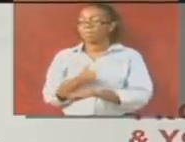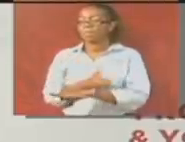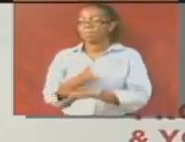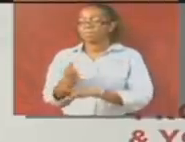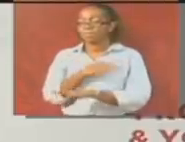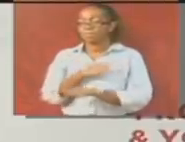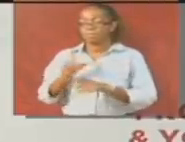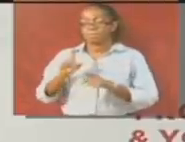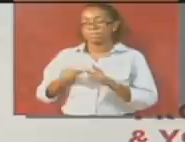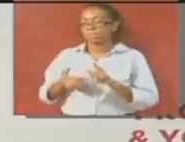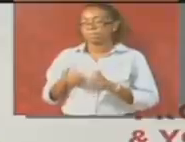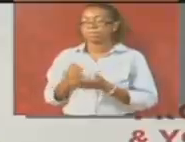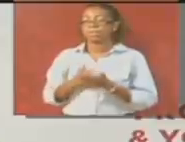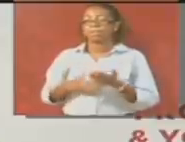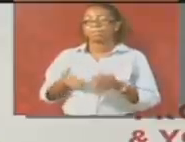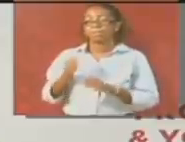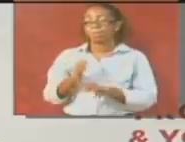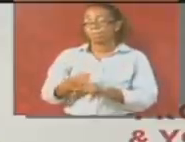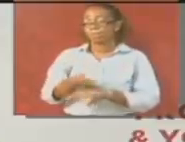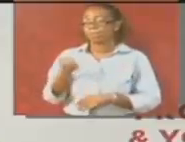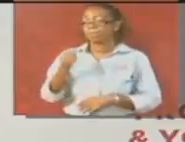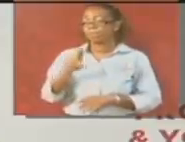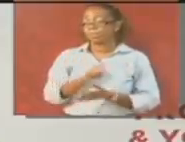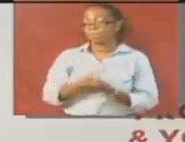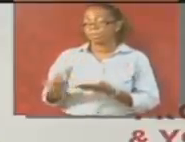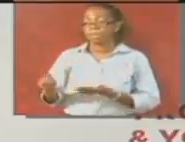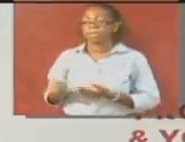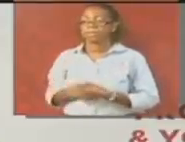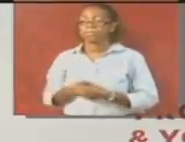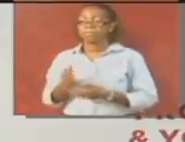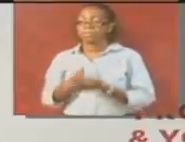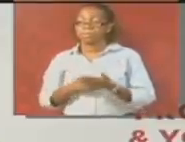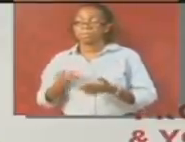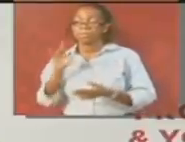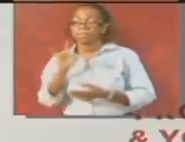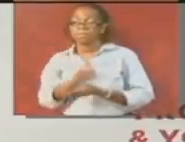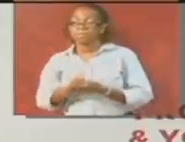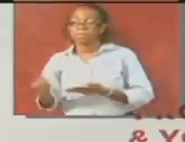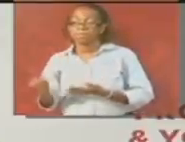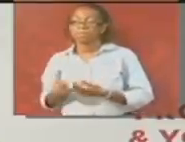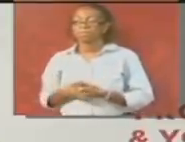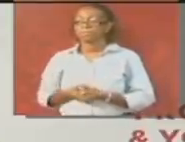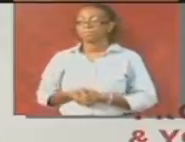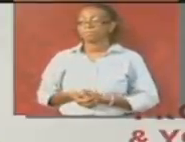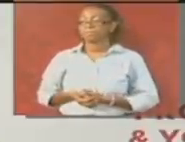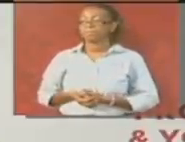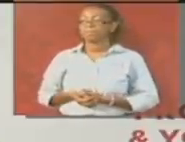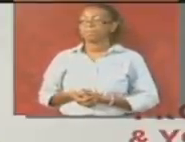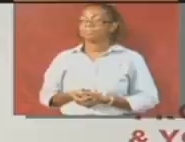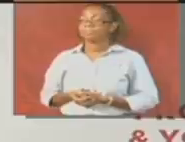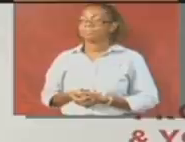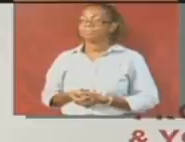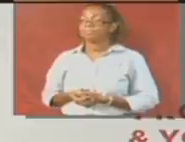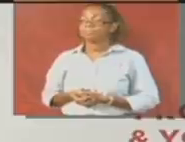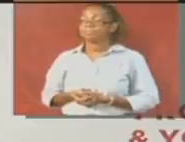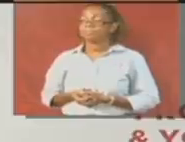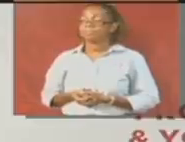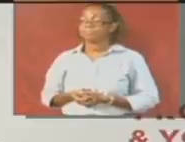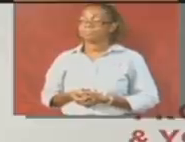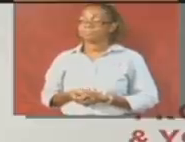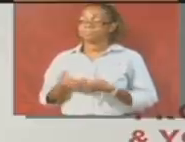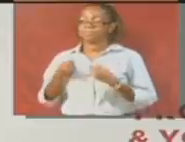weeks. Some may be down to the 8-week time frame, as the scheduling is done in such a way that